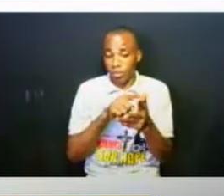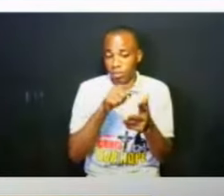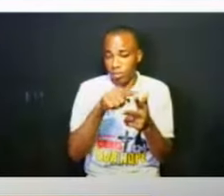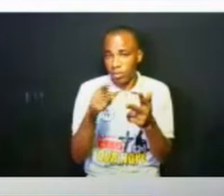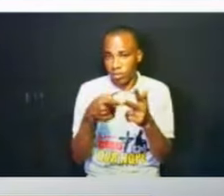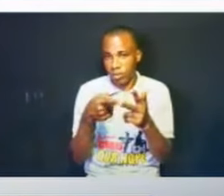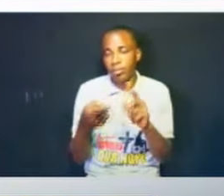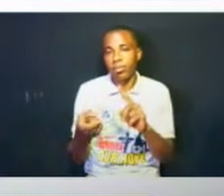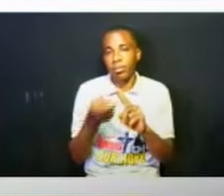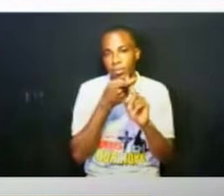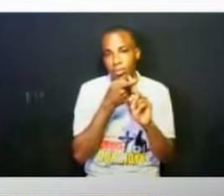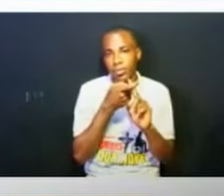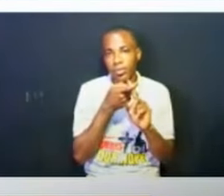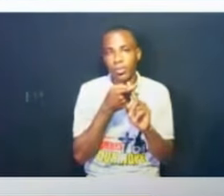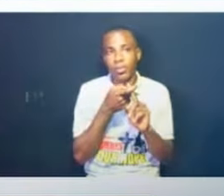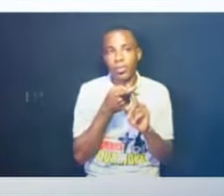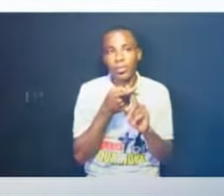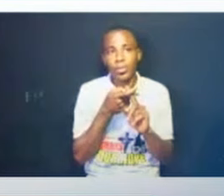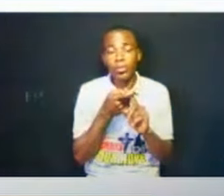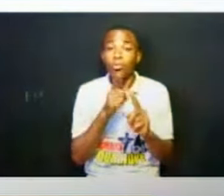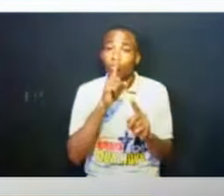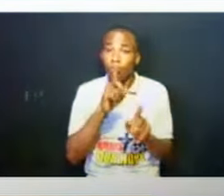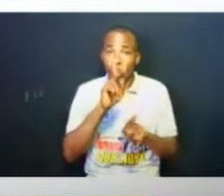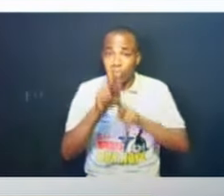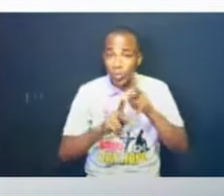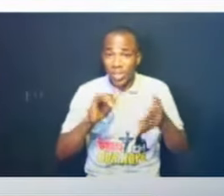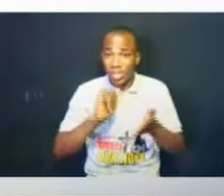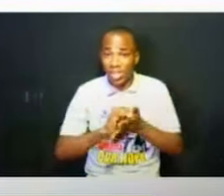Bitter people keep records of evil.